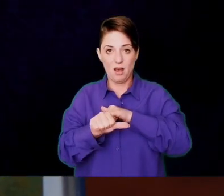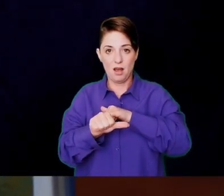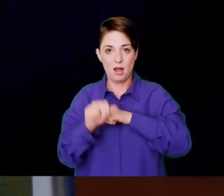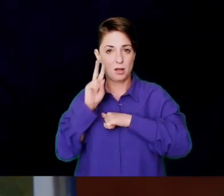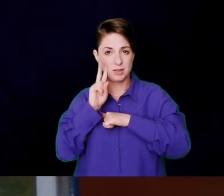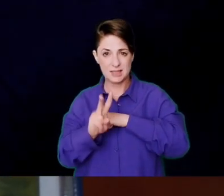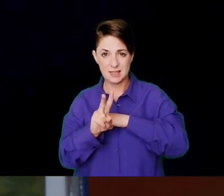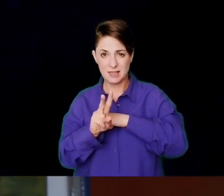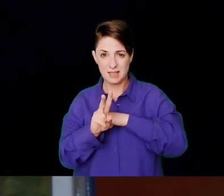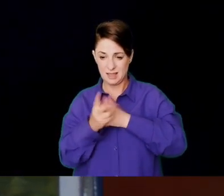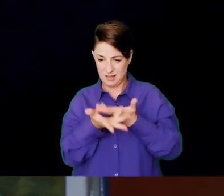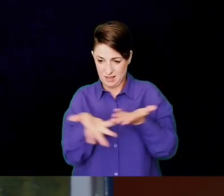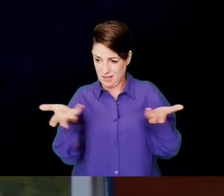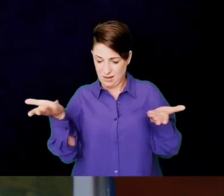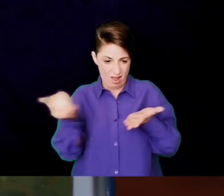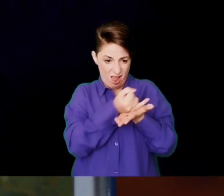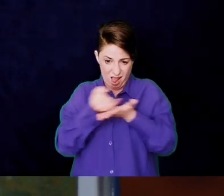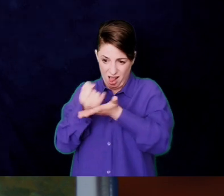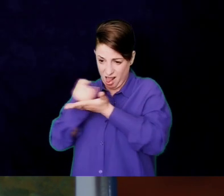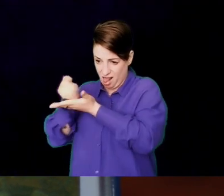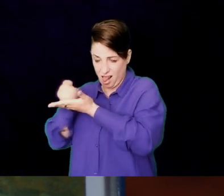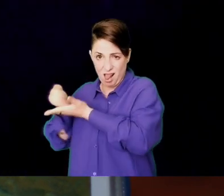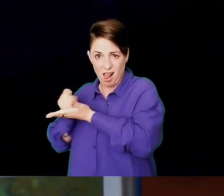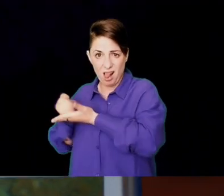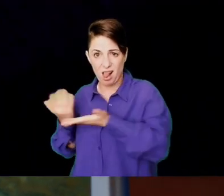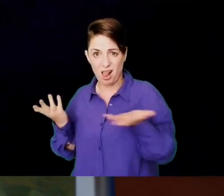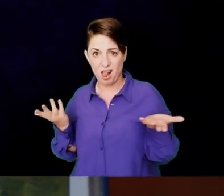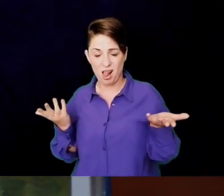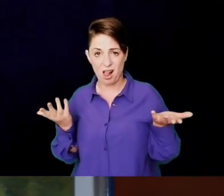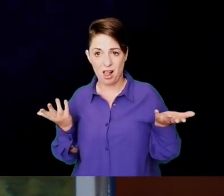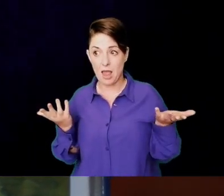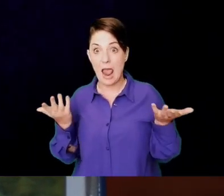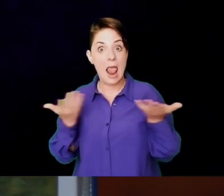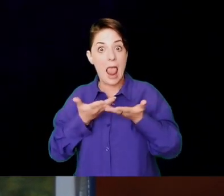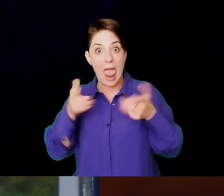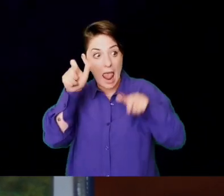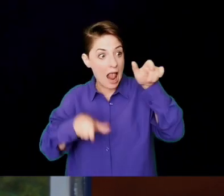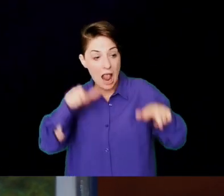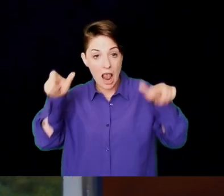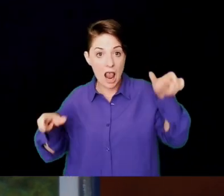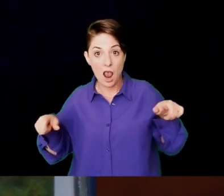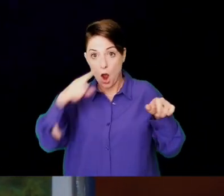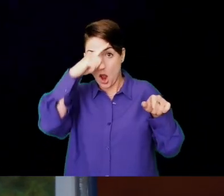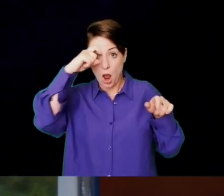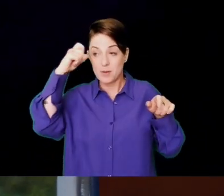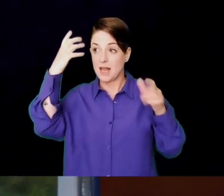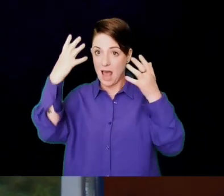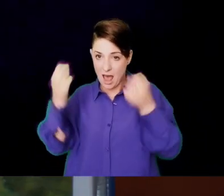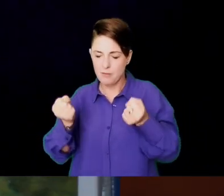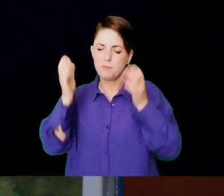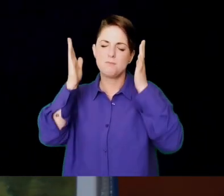how desecrated that seabed is. Now, I can't honestly think that anybody with any common